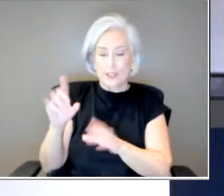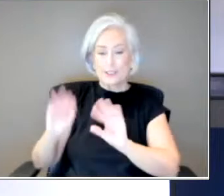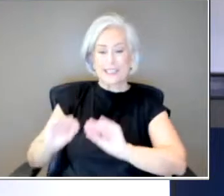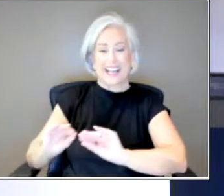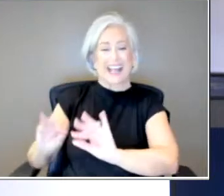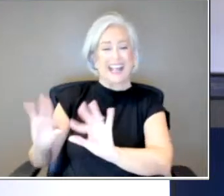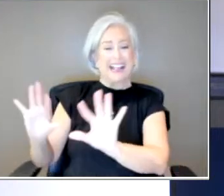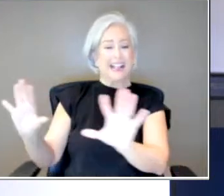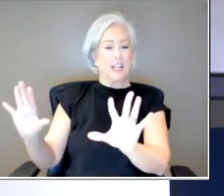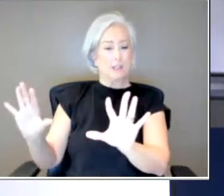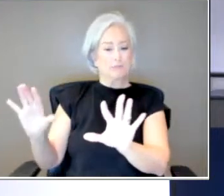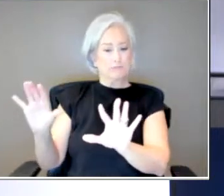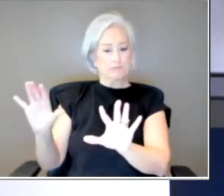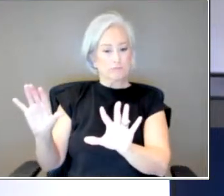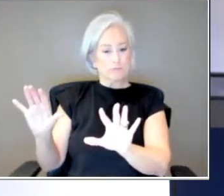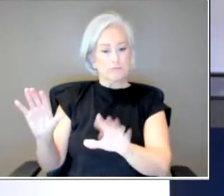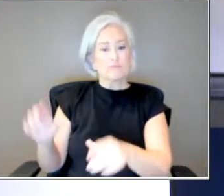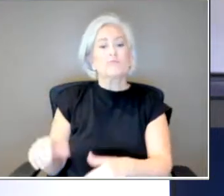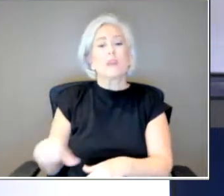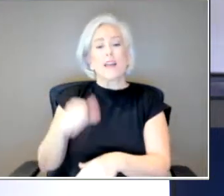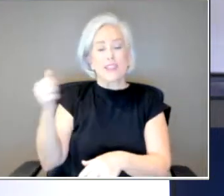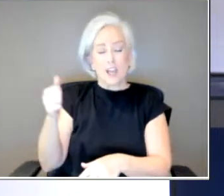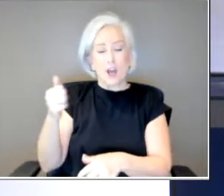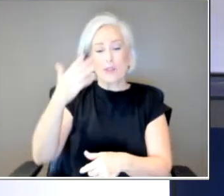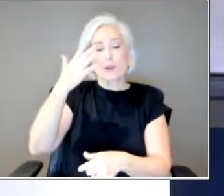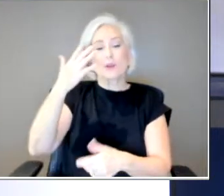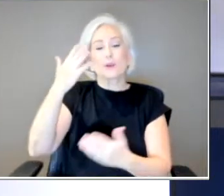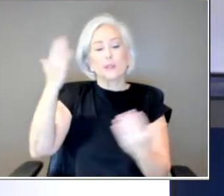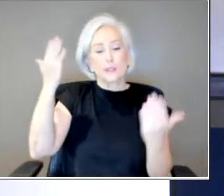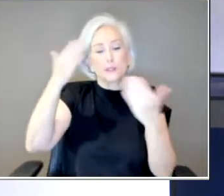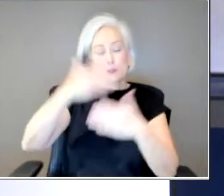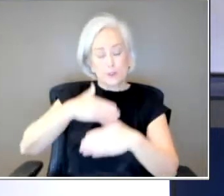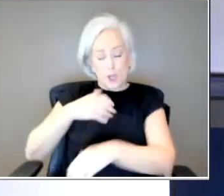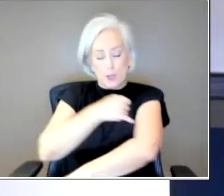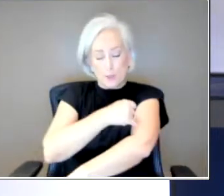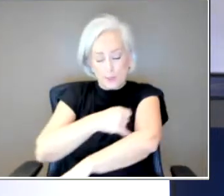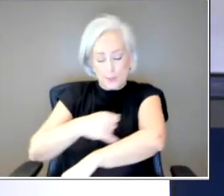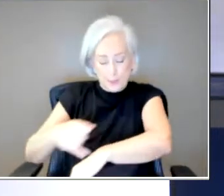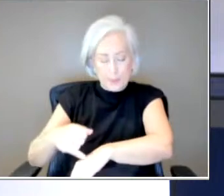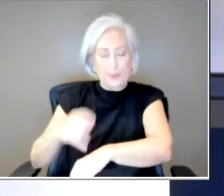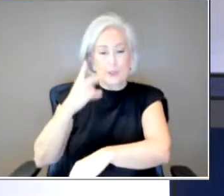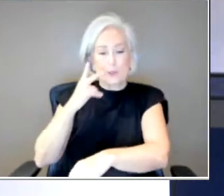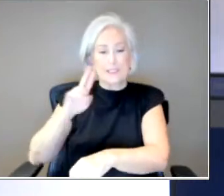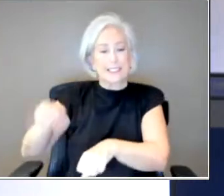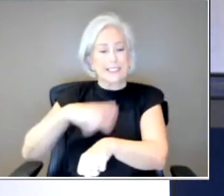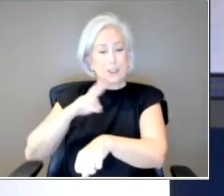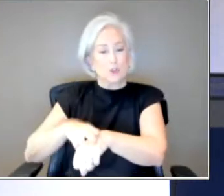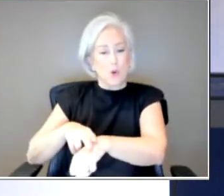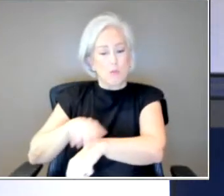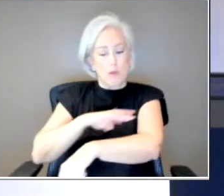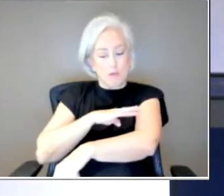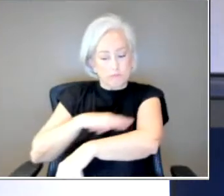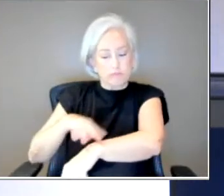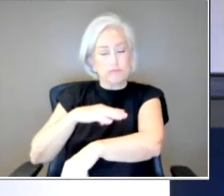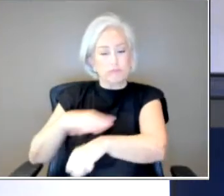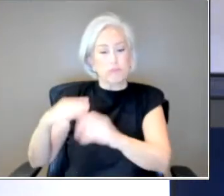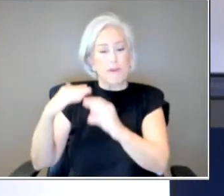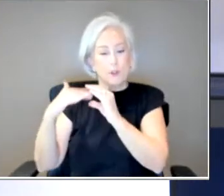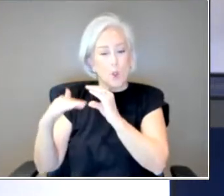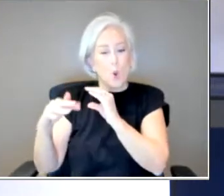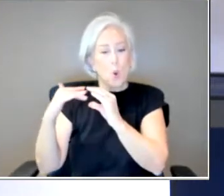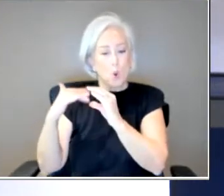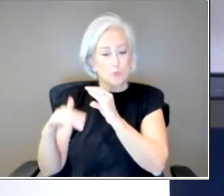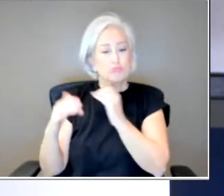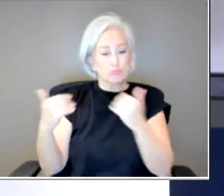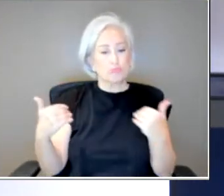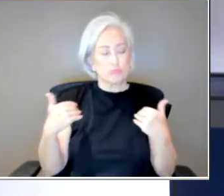having normal forward flow to supply the tissues they're supposed to supply. So this is kind of what a before and after would look like, where we've treated those abnormal blood vessels